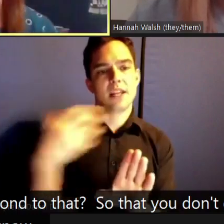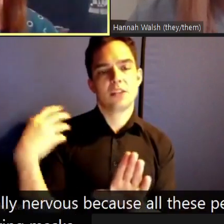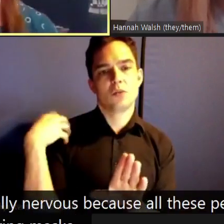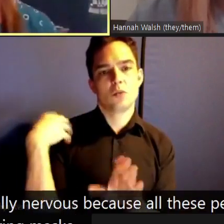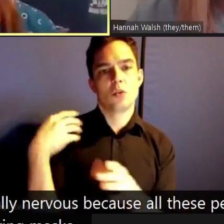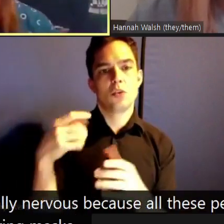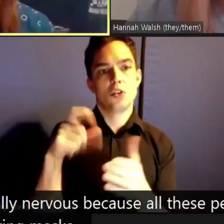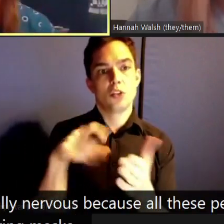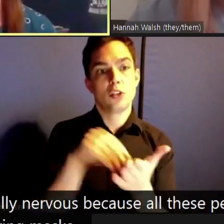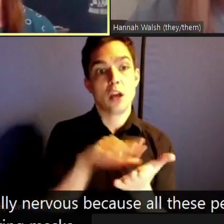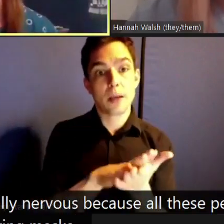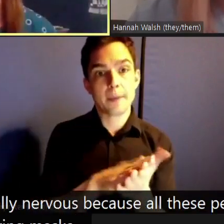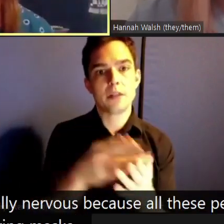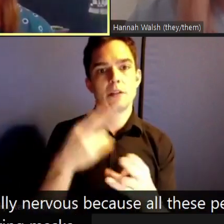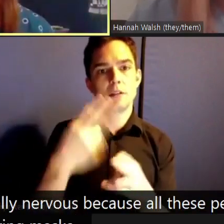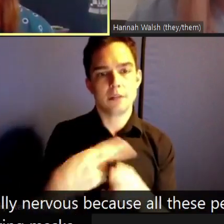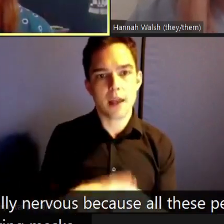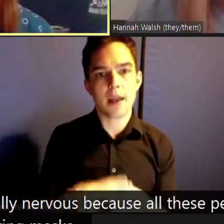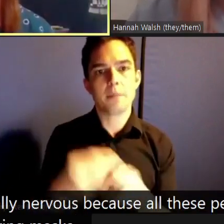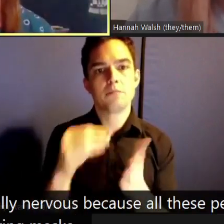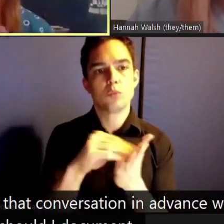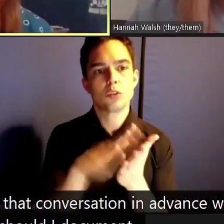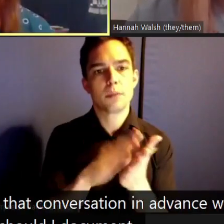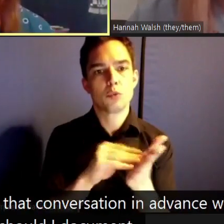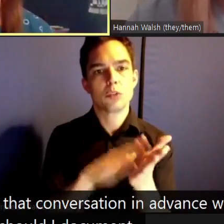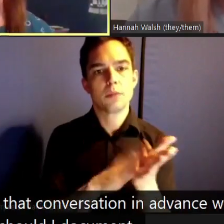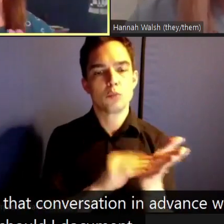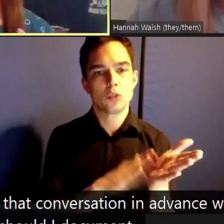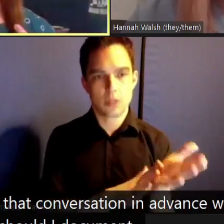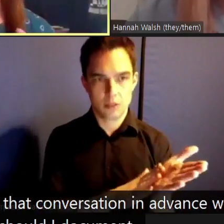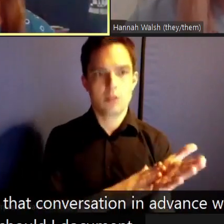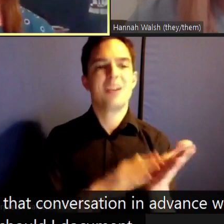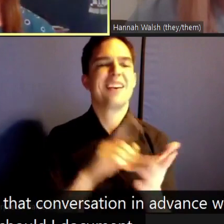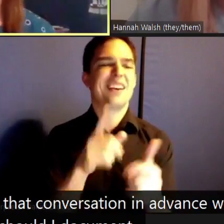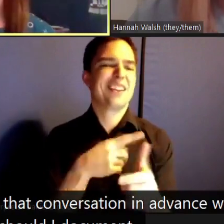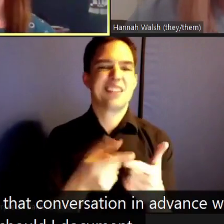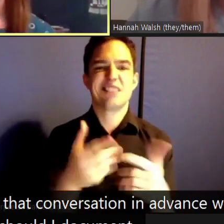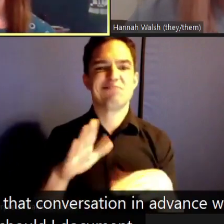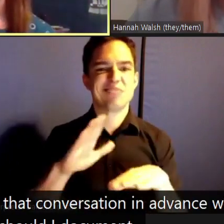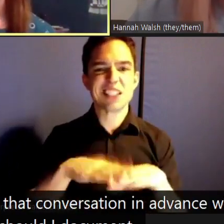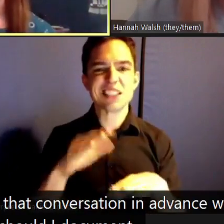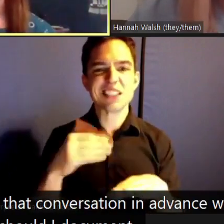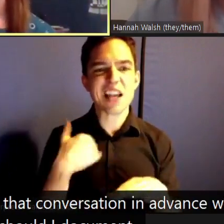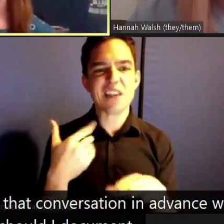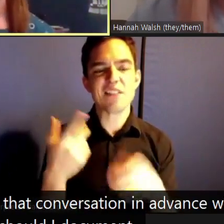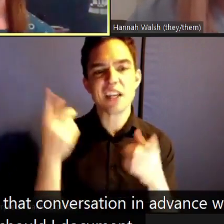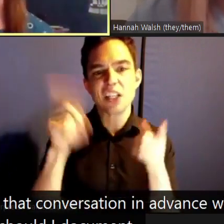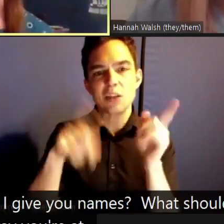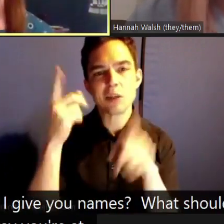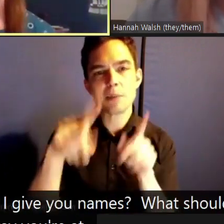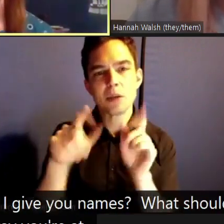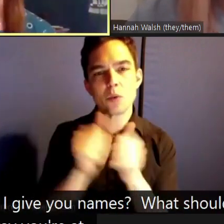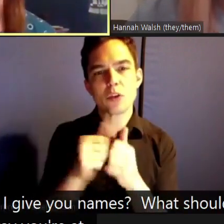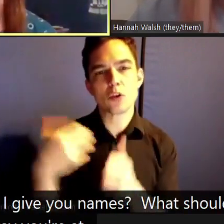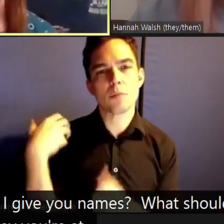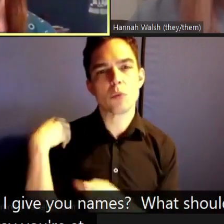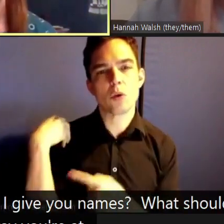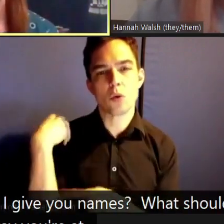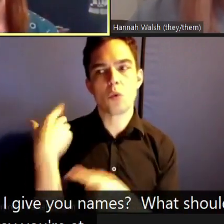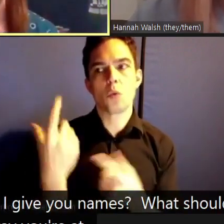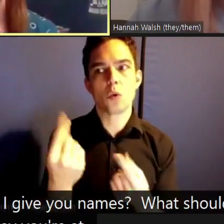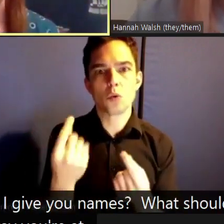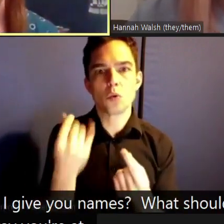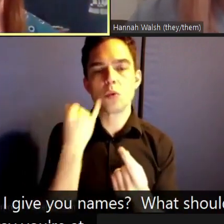give you names? What should I do? And then that way you're at least kind of have an agreement with your employer about what to do if